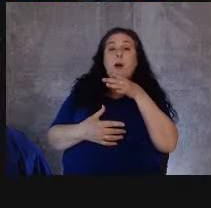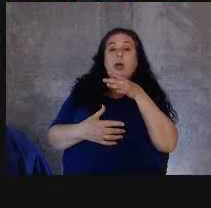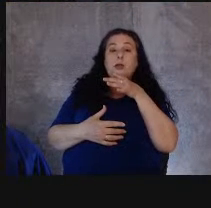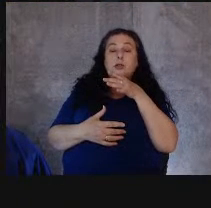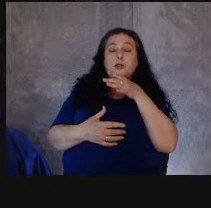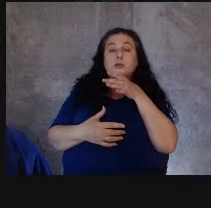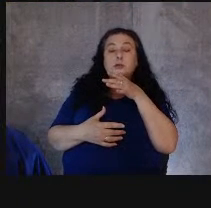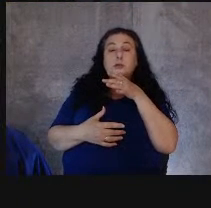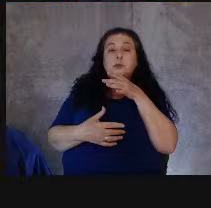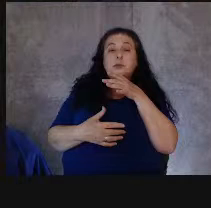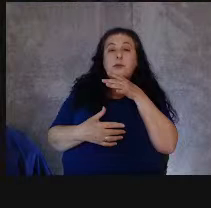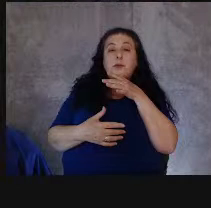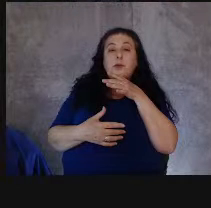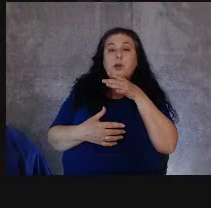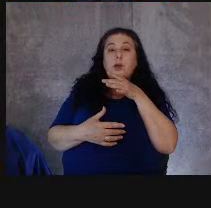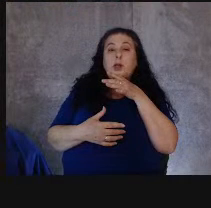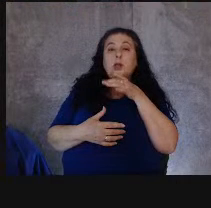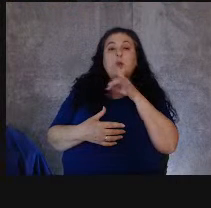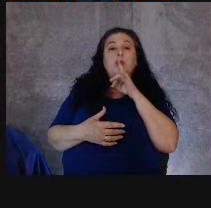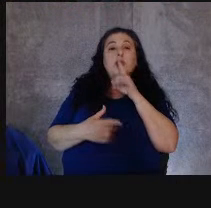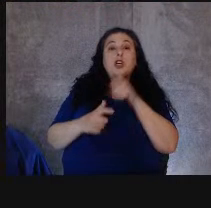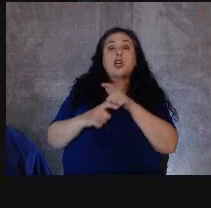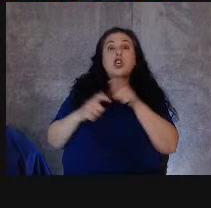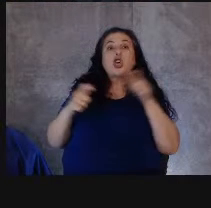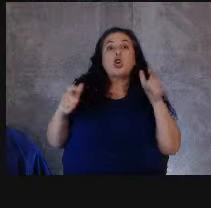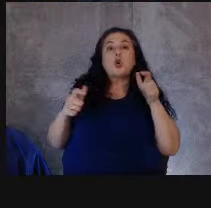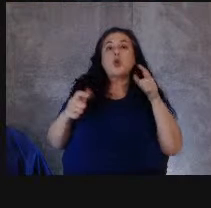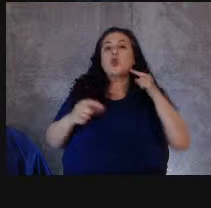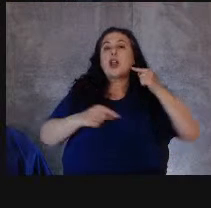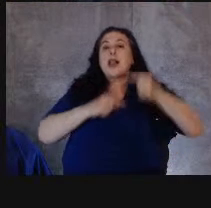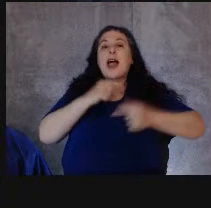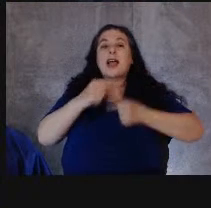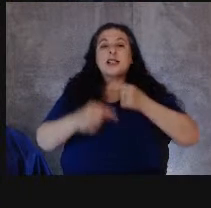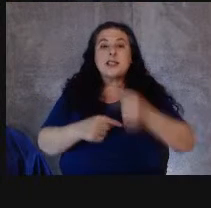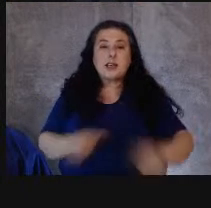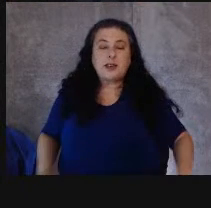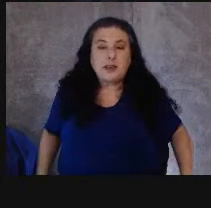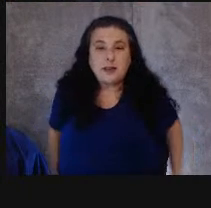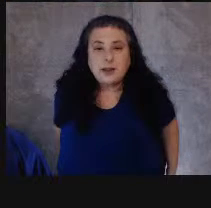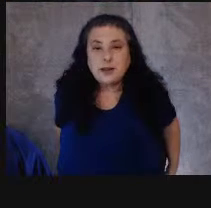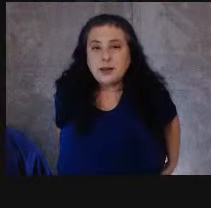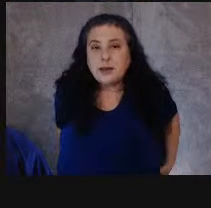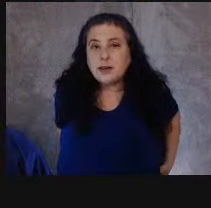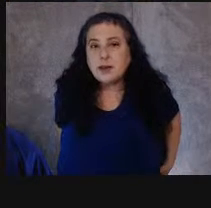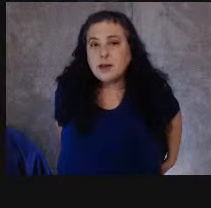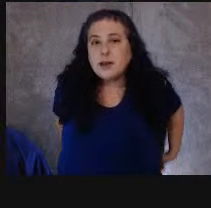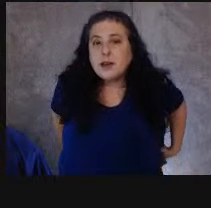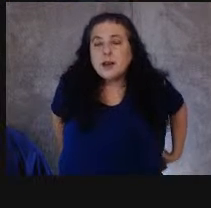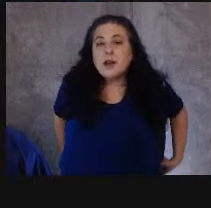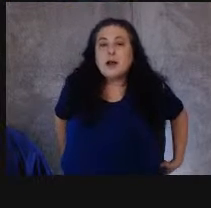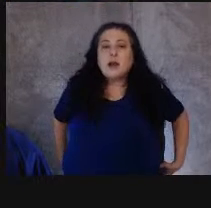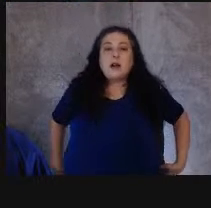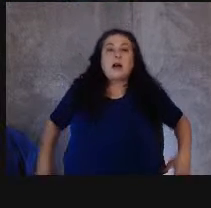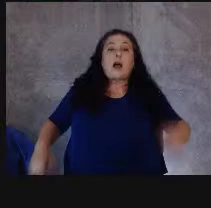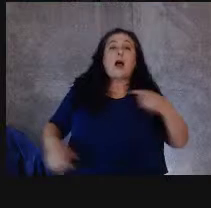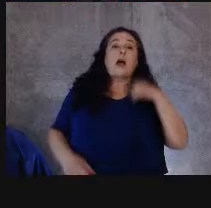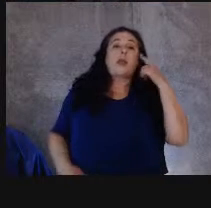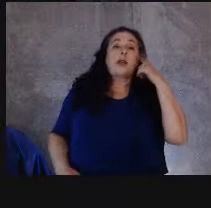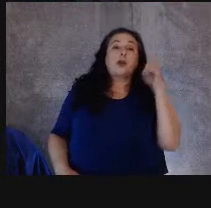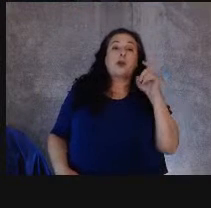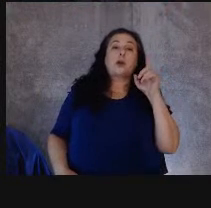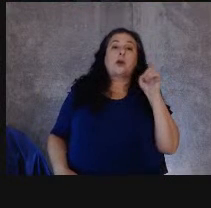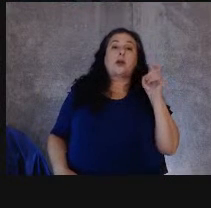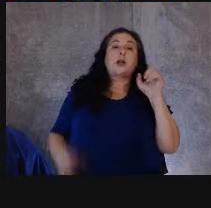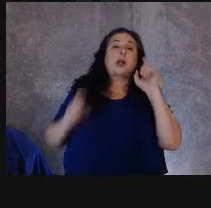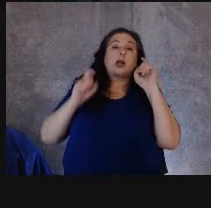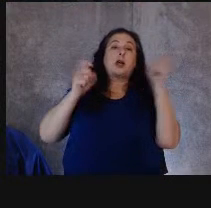think, was a huge legacy of this. And so I think that we have to give a